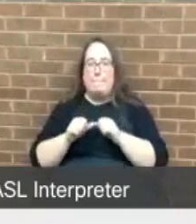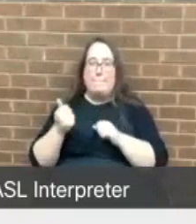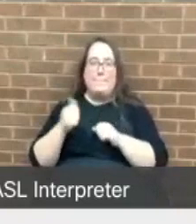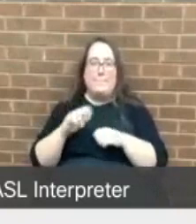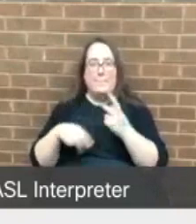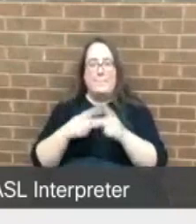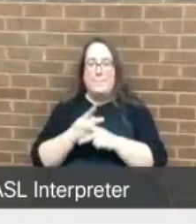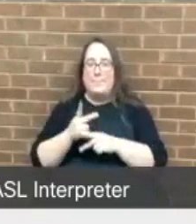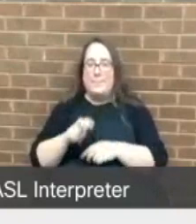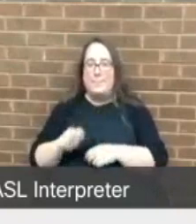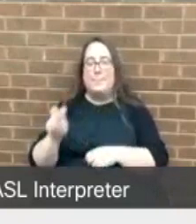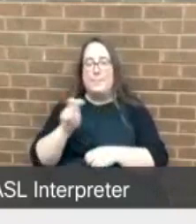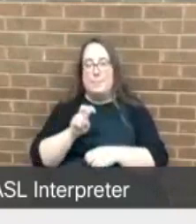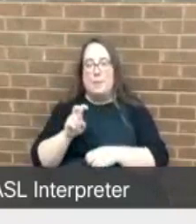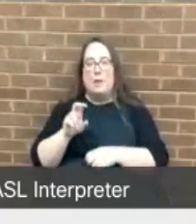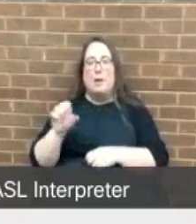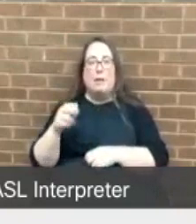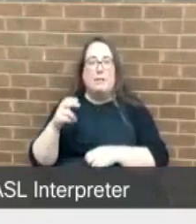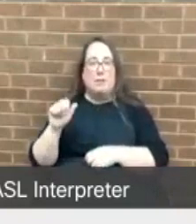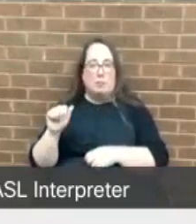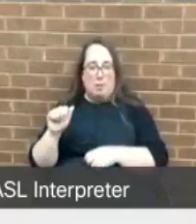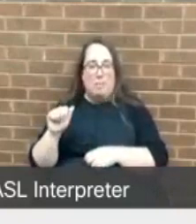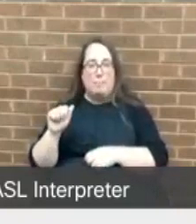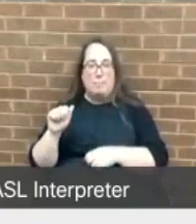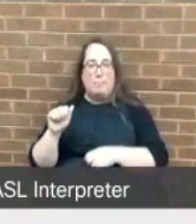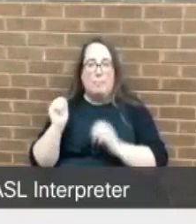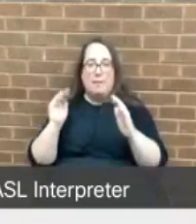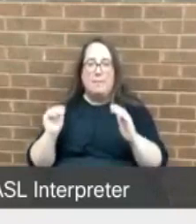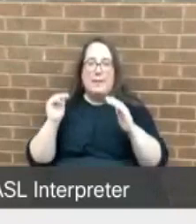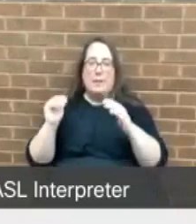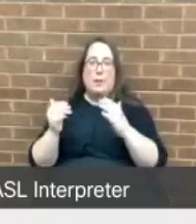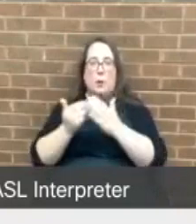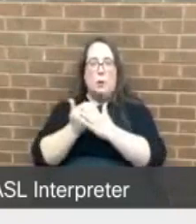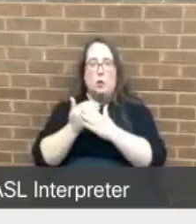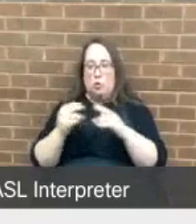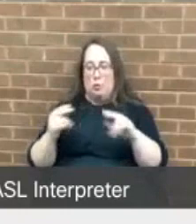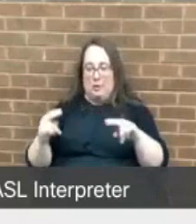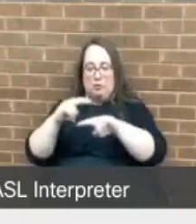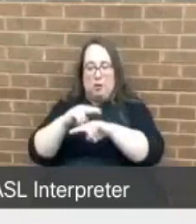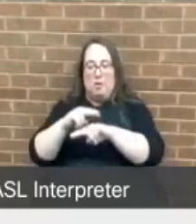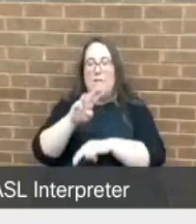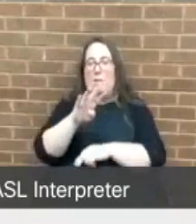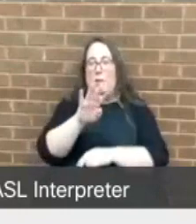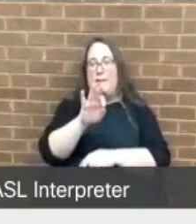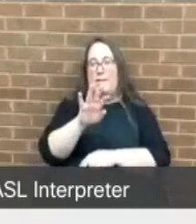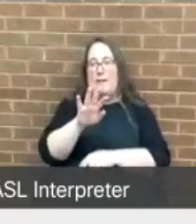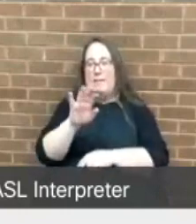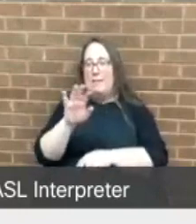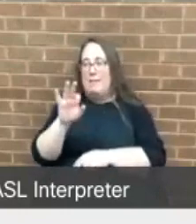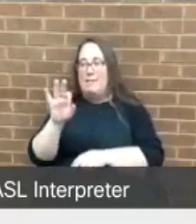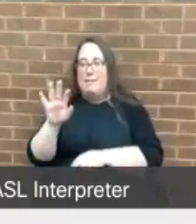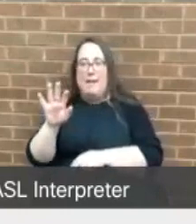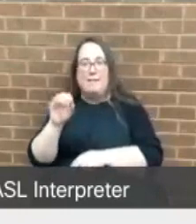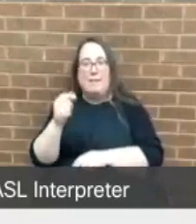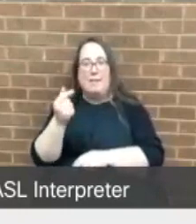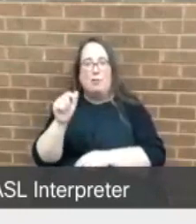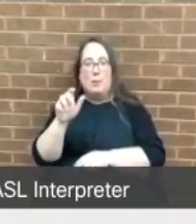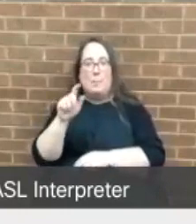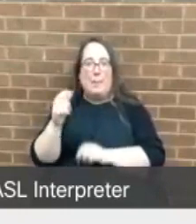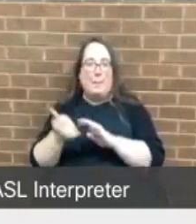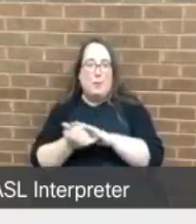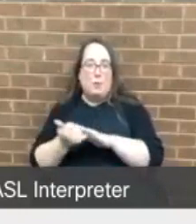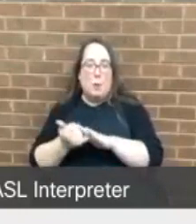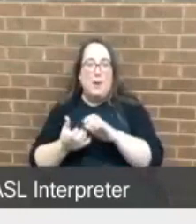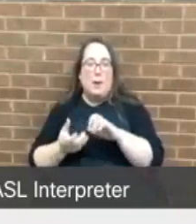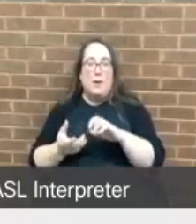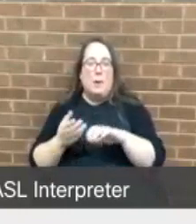travel across the state. At SHA, it advances a new interchange at 495 and 95 and the Greenbelt Metro Station,